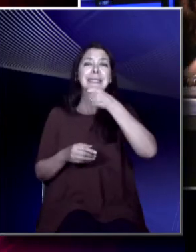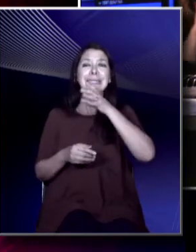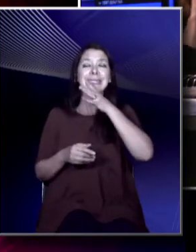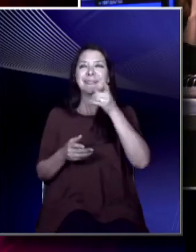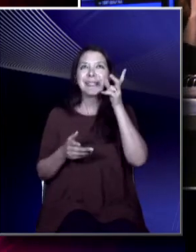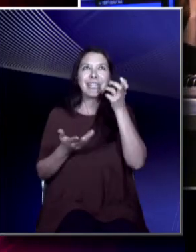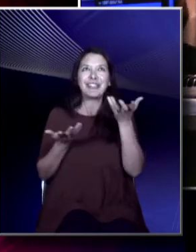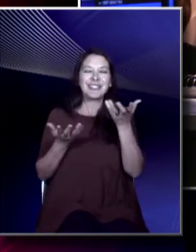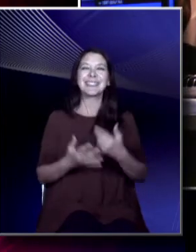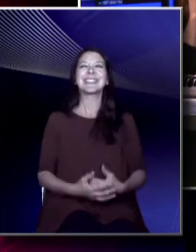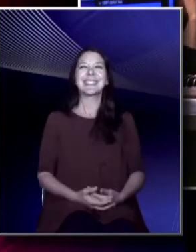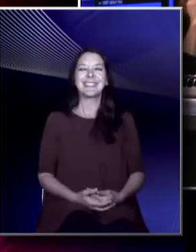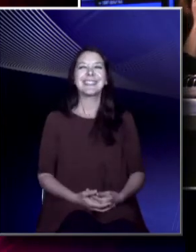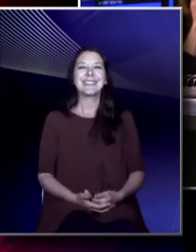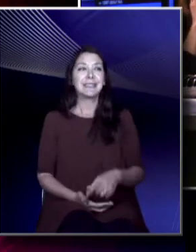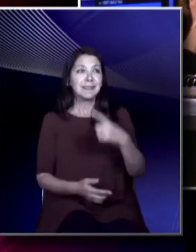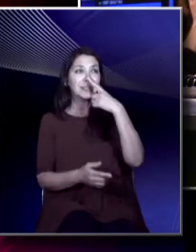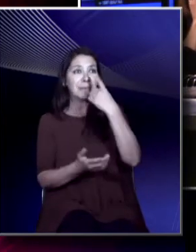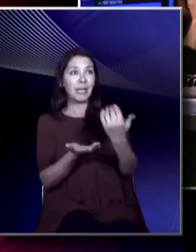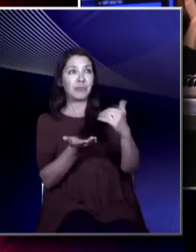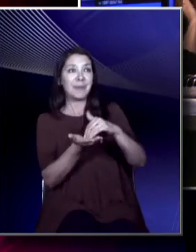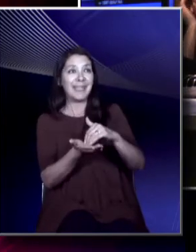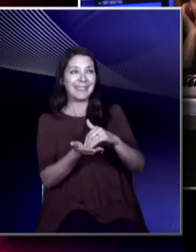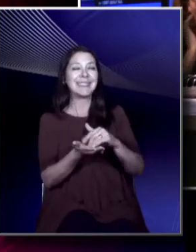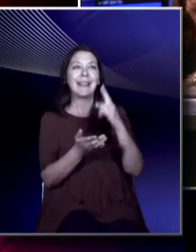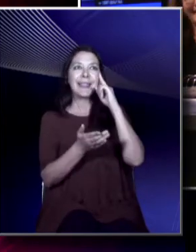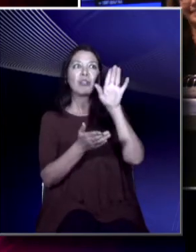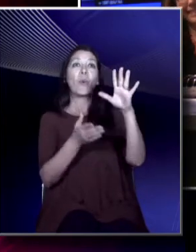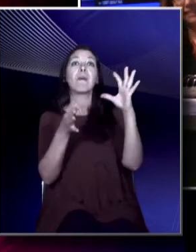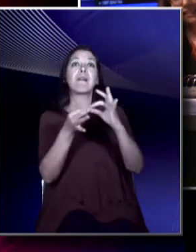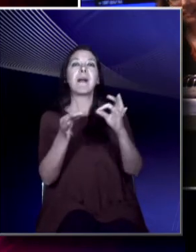Well, please come up and repeat what you just said, because I think it's important.